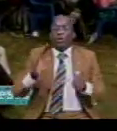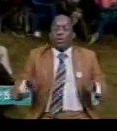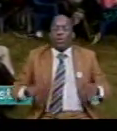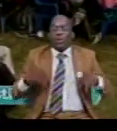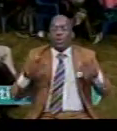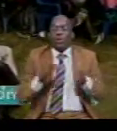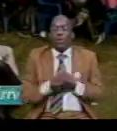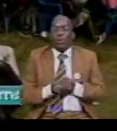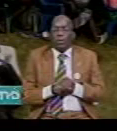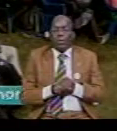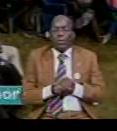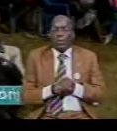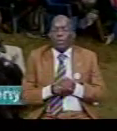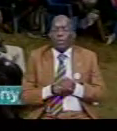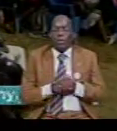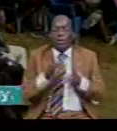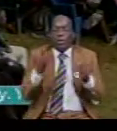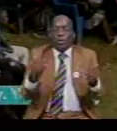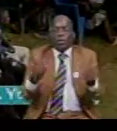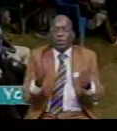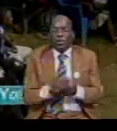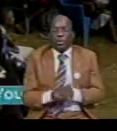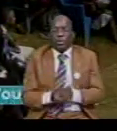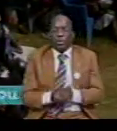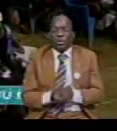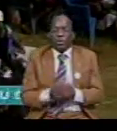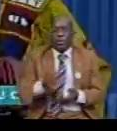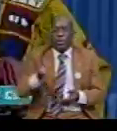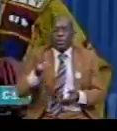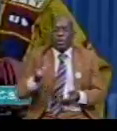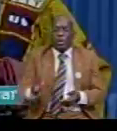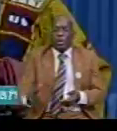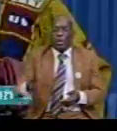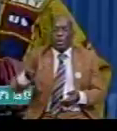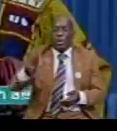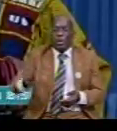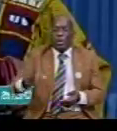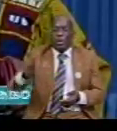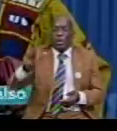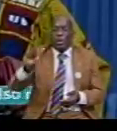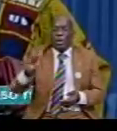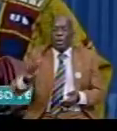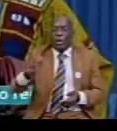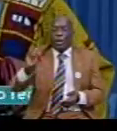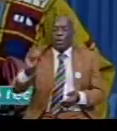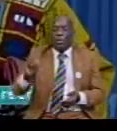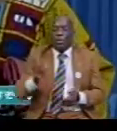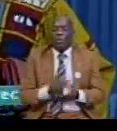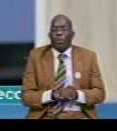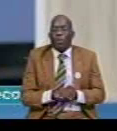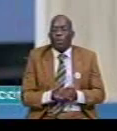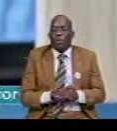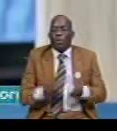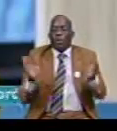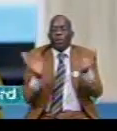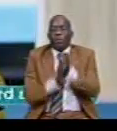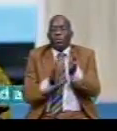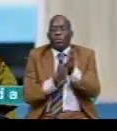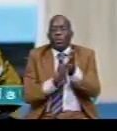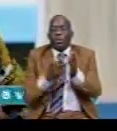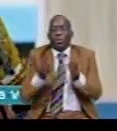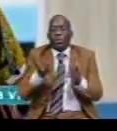So next, I have here Alao Abigail. She's going to testify also. Praise